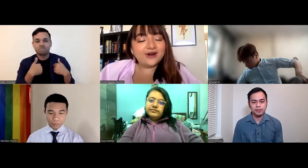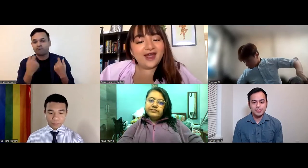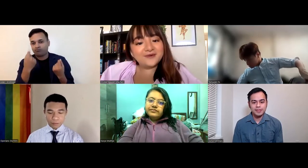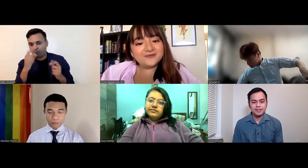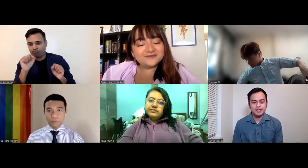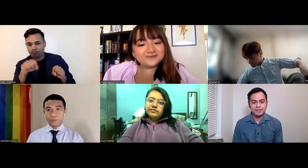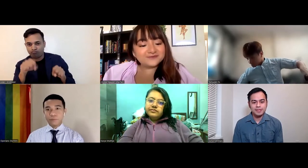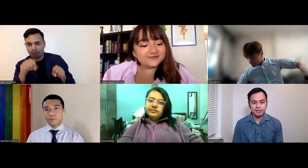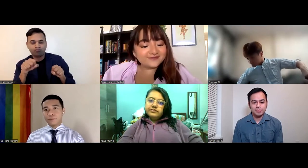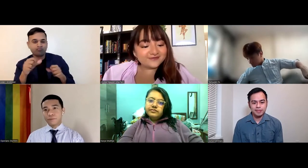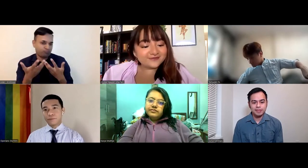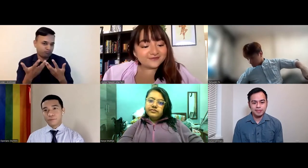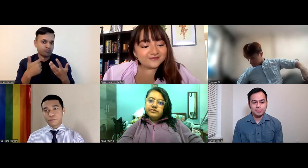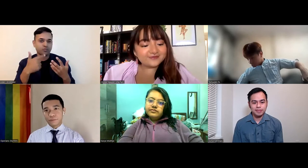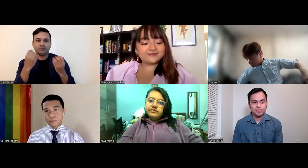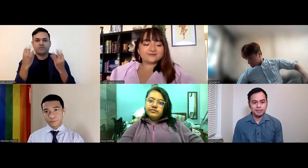you are now?